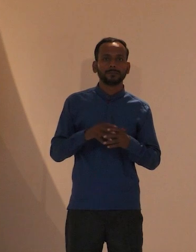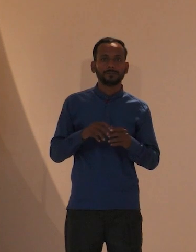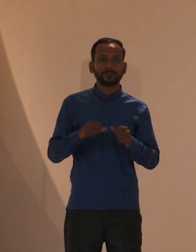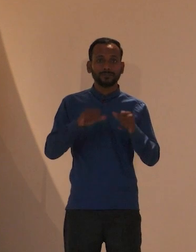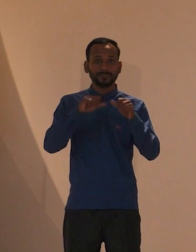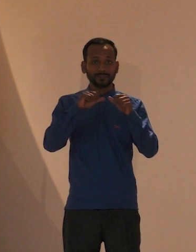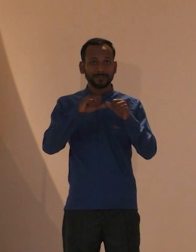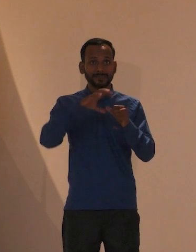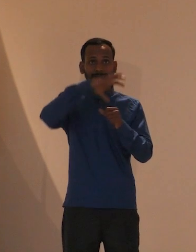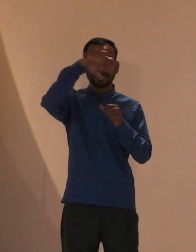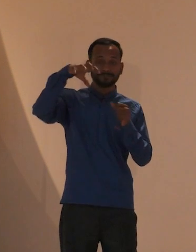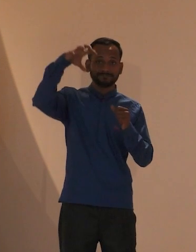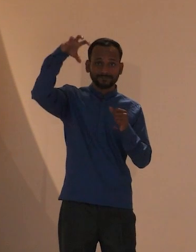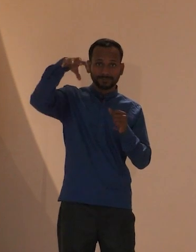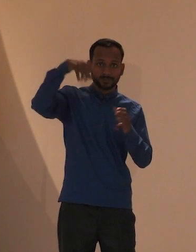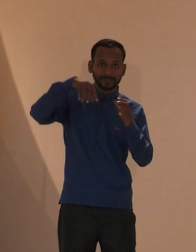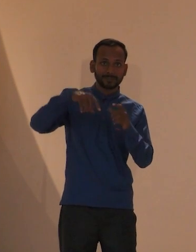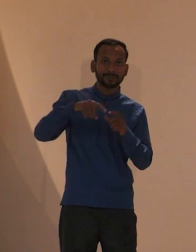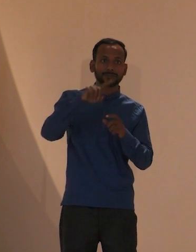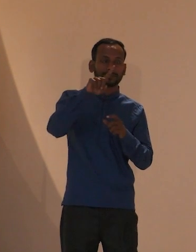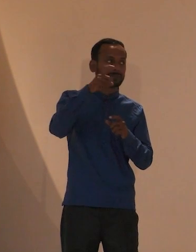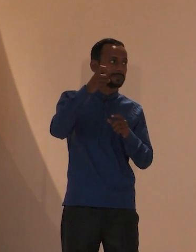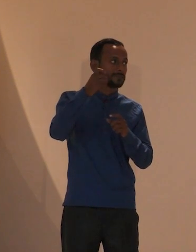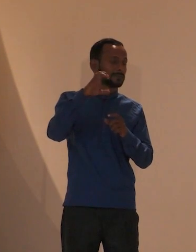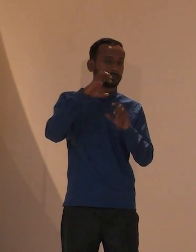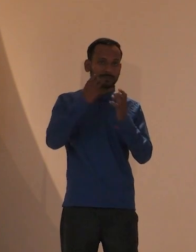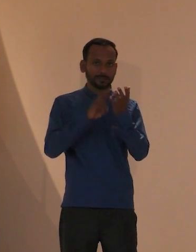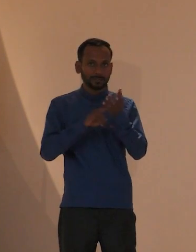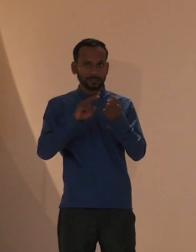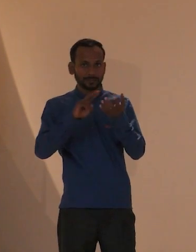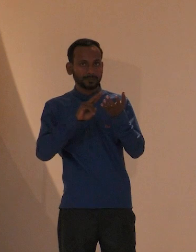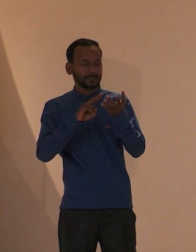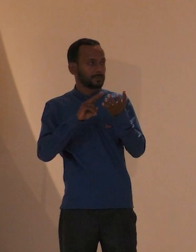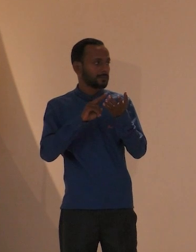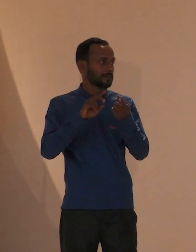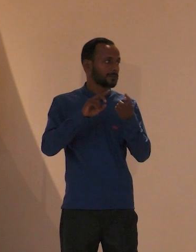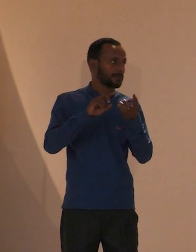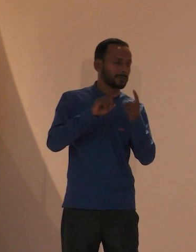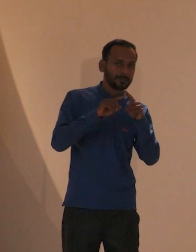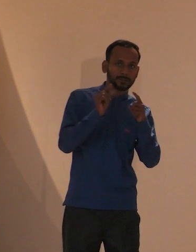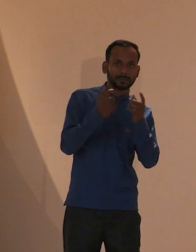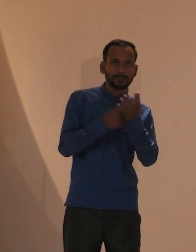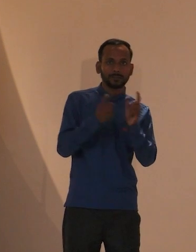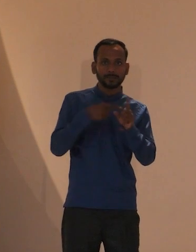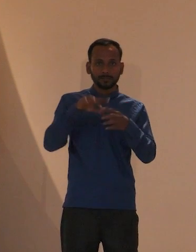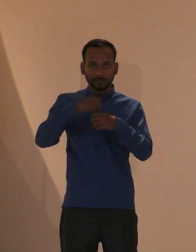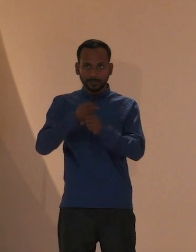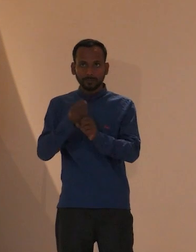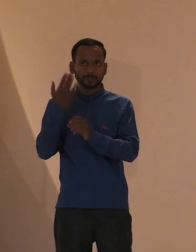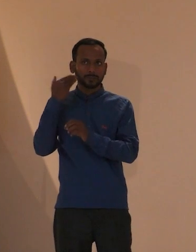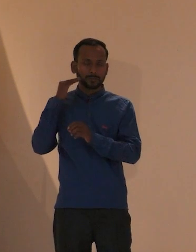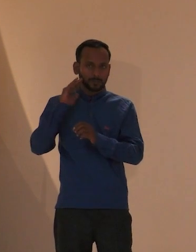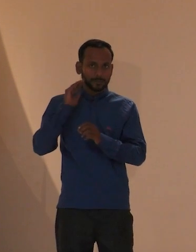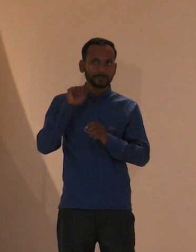to be built in the early 17th century. Now when it was built to house cloistered nuns,